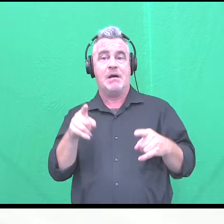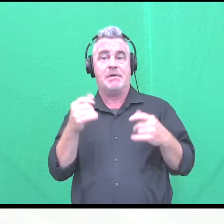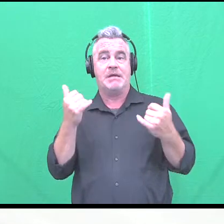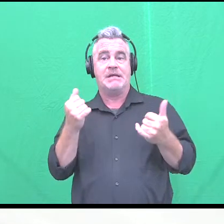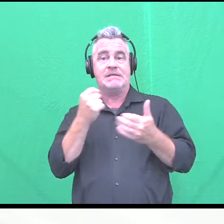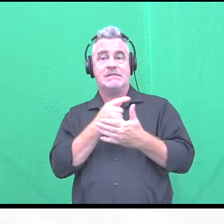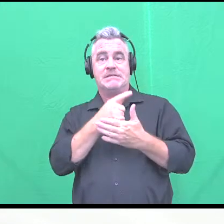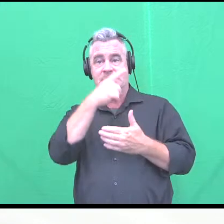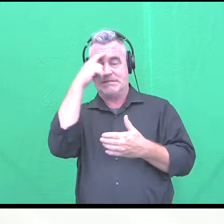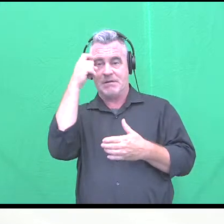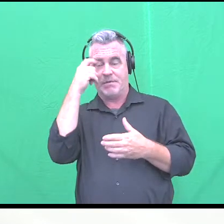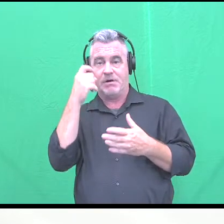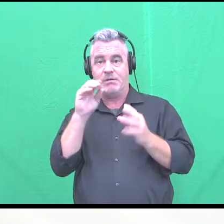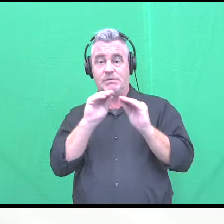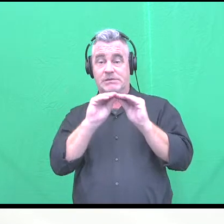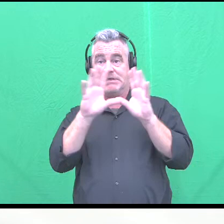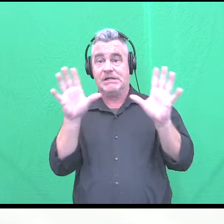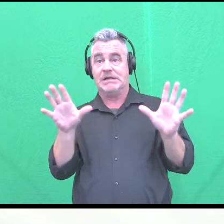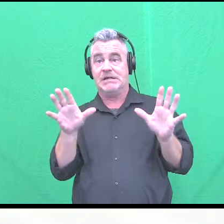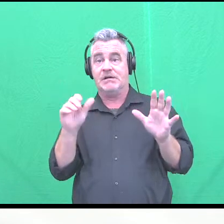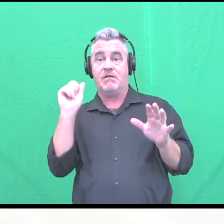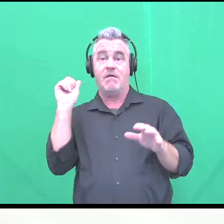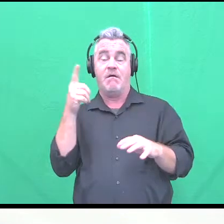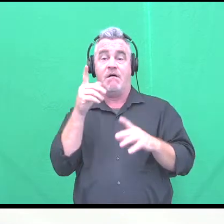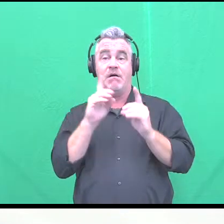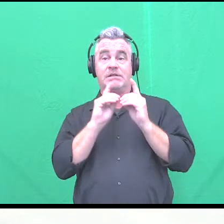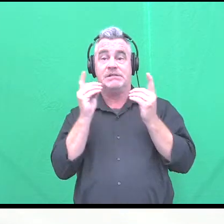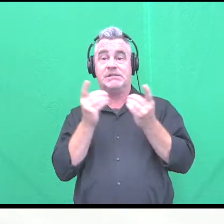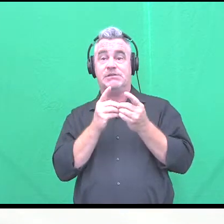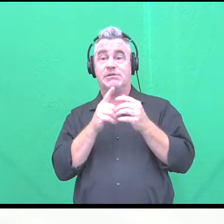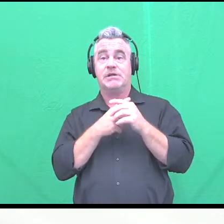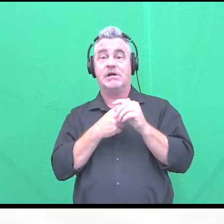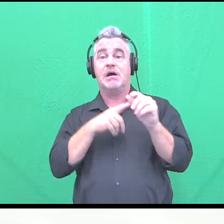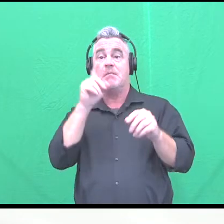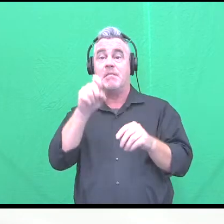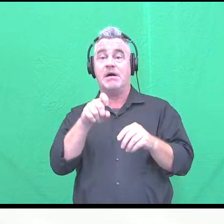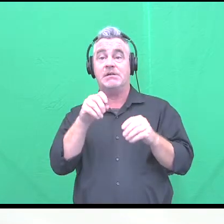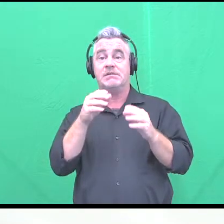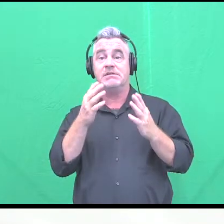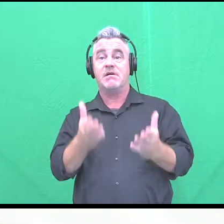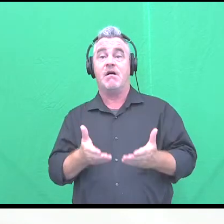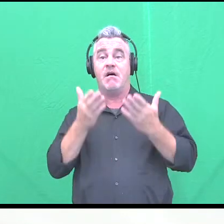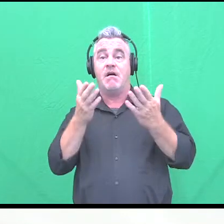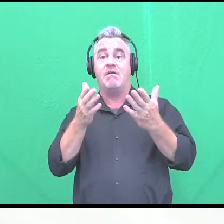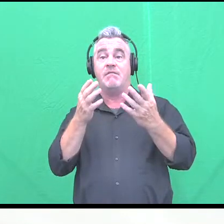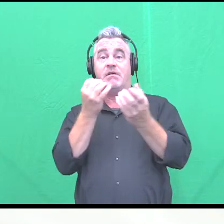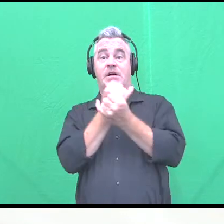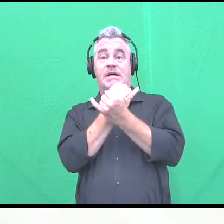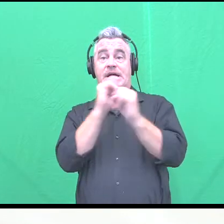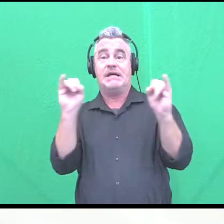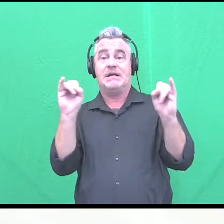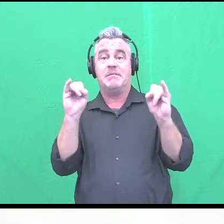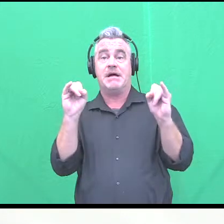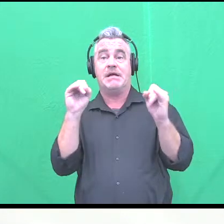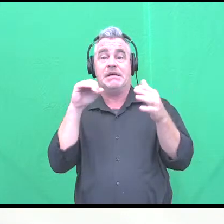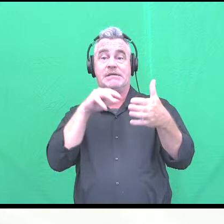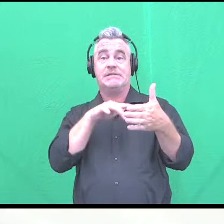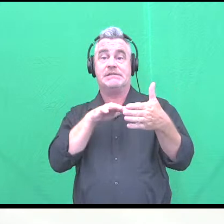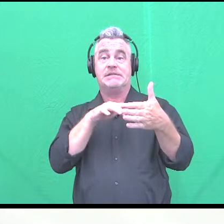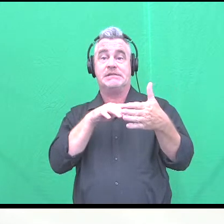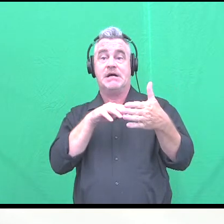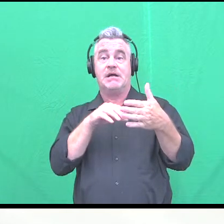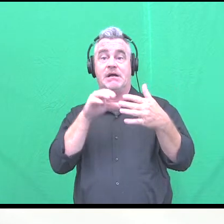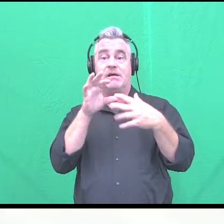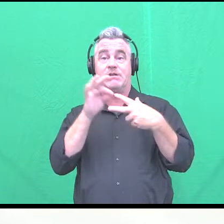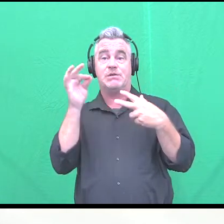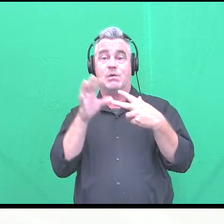it became very clear that all districts need to offer an independent study option for families